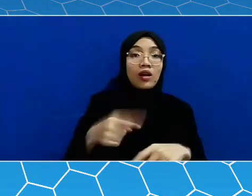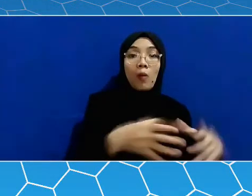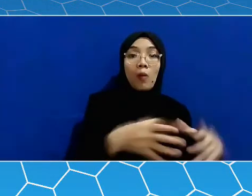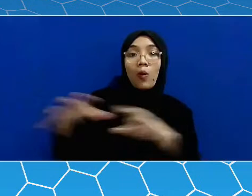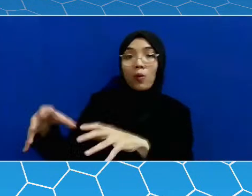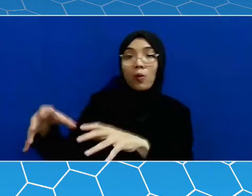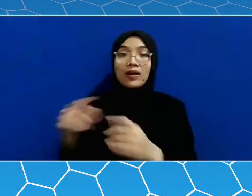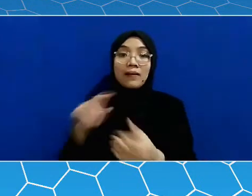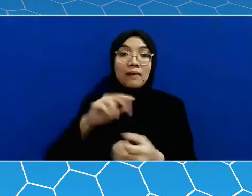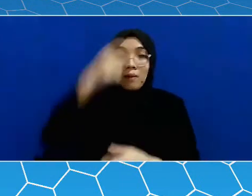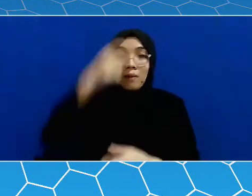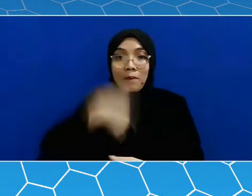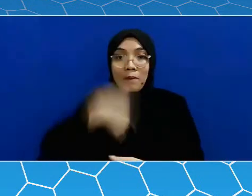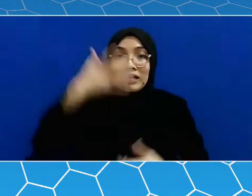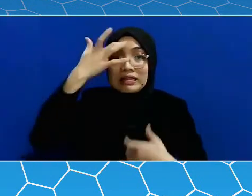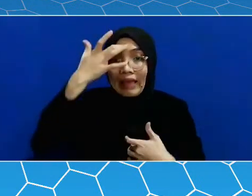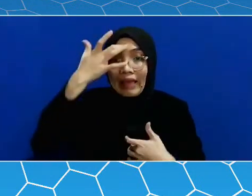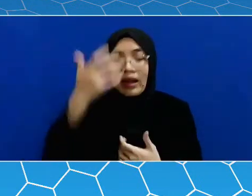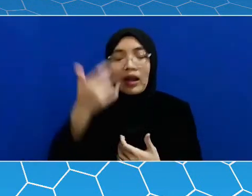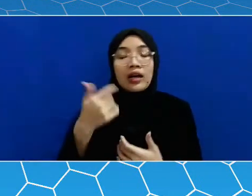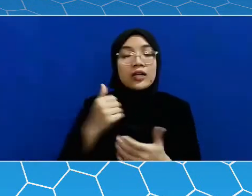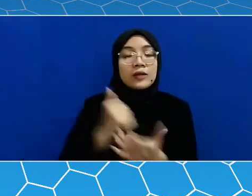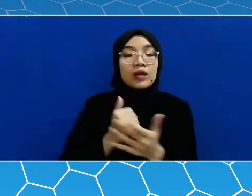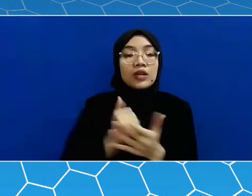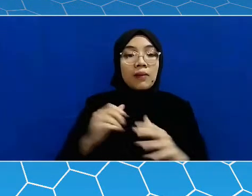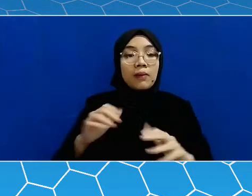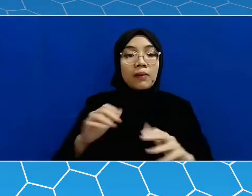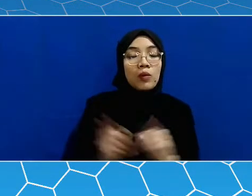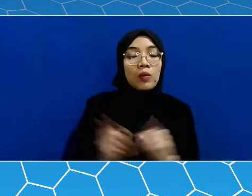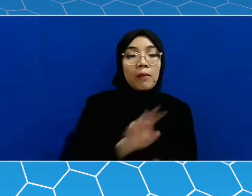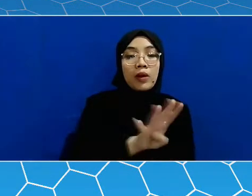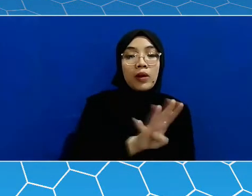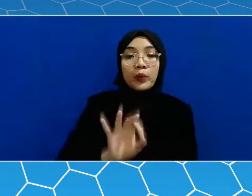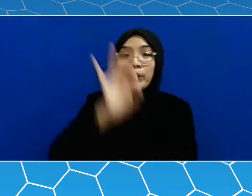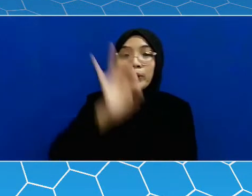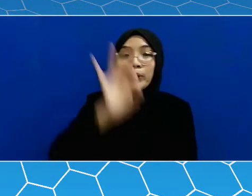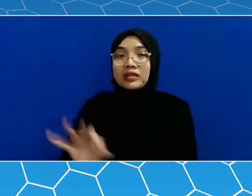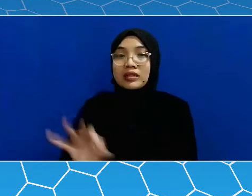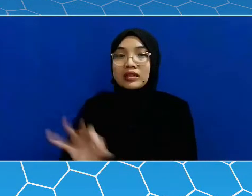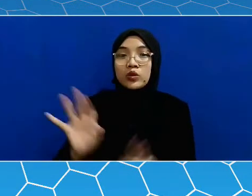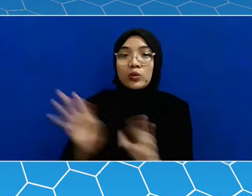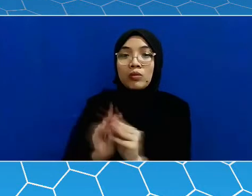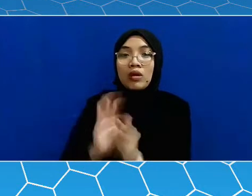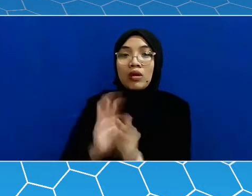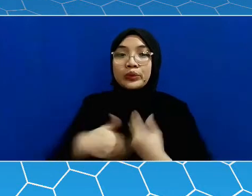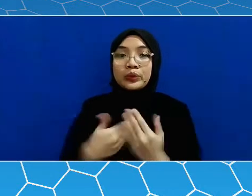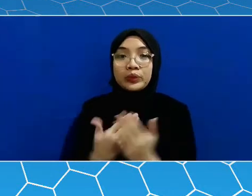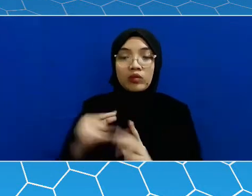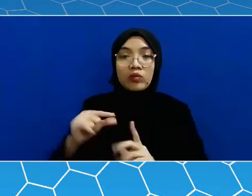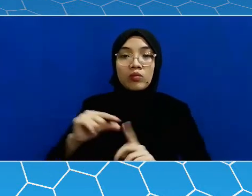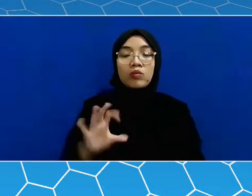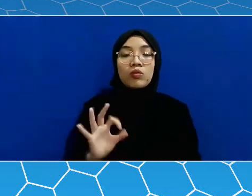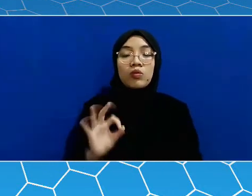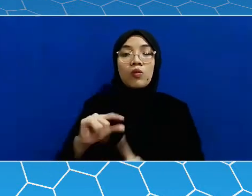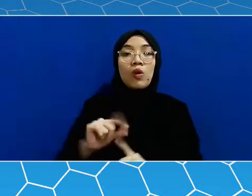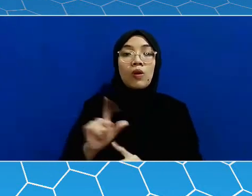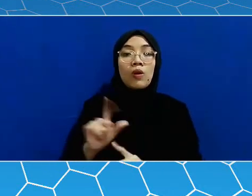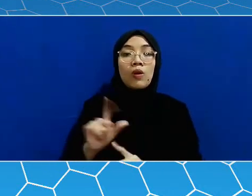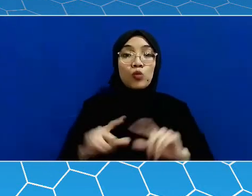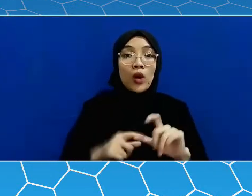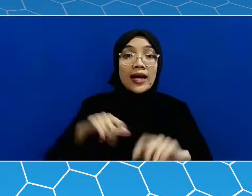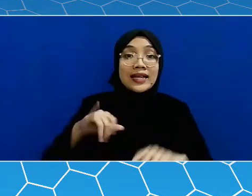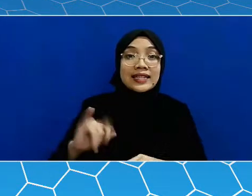that 40% below 40% of the population where their income are less than certain numbers, M40 a middle income